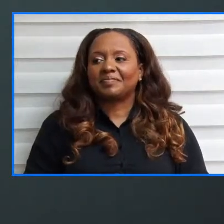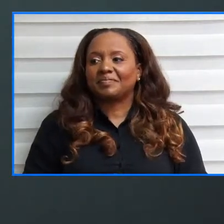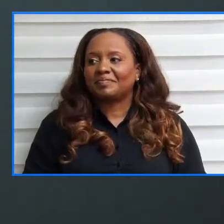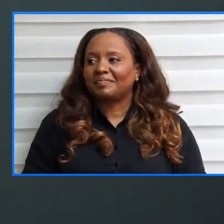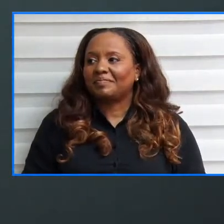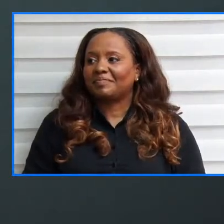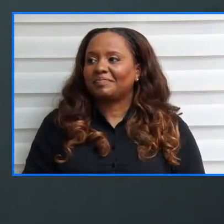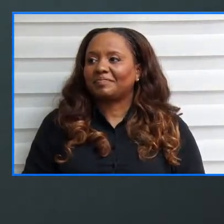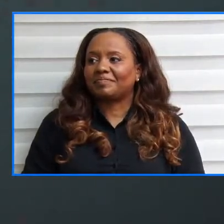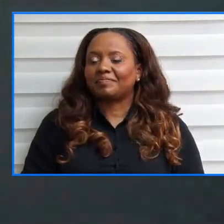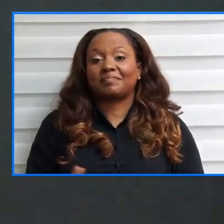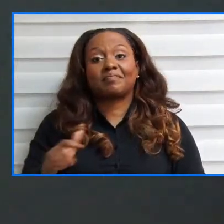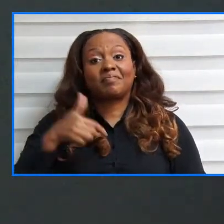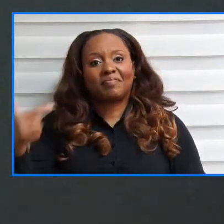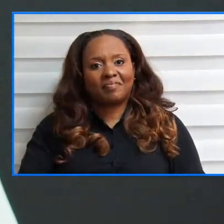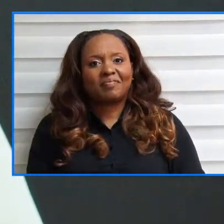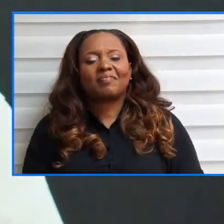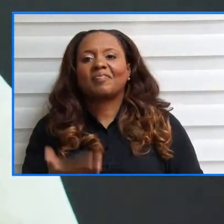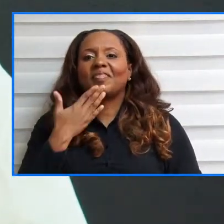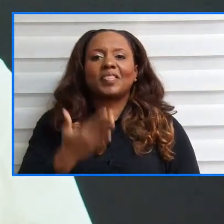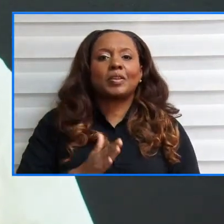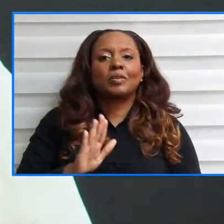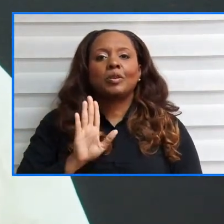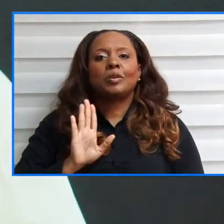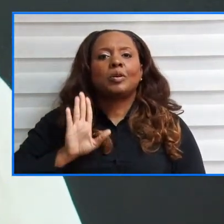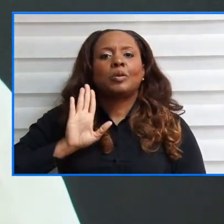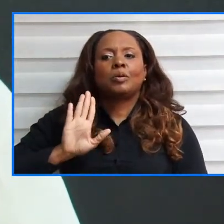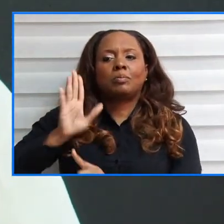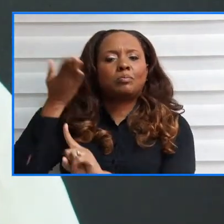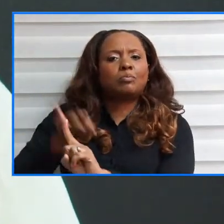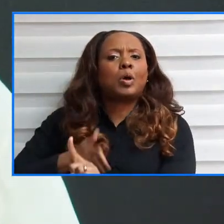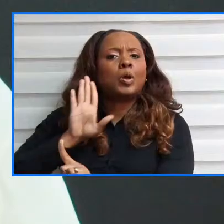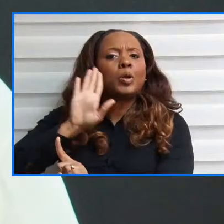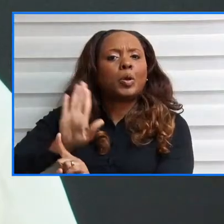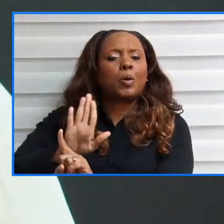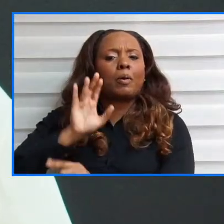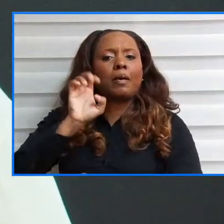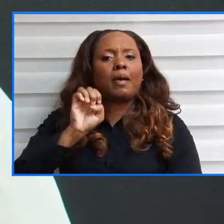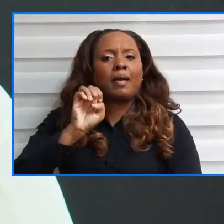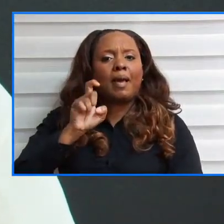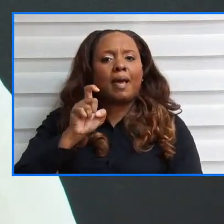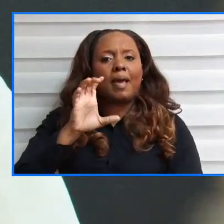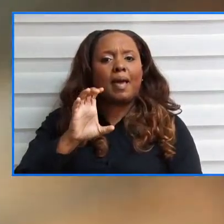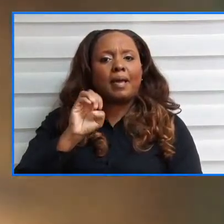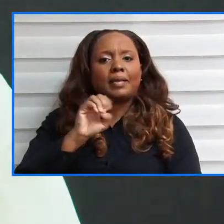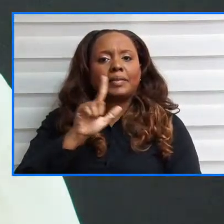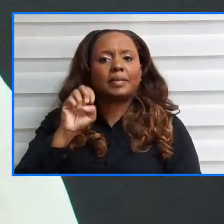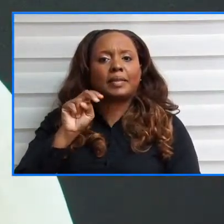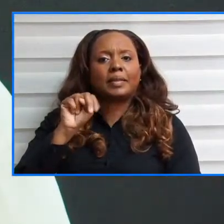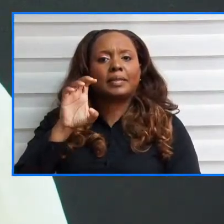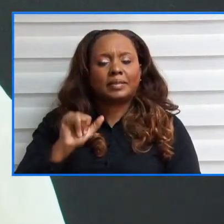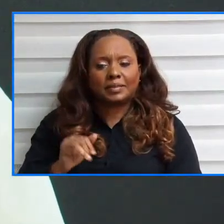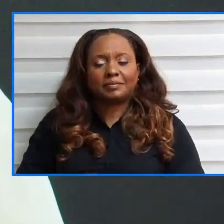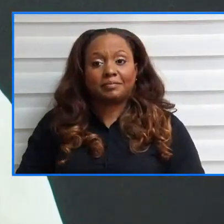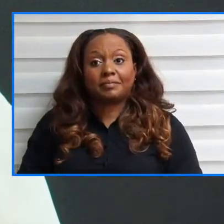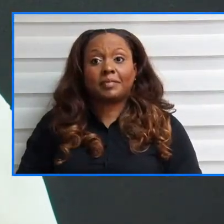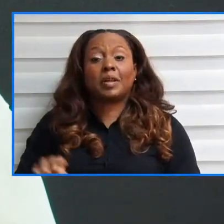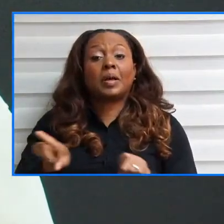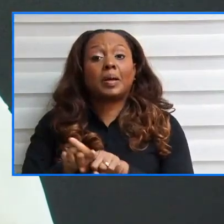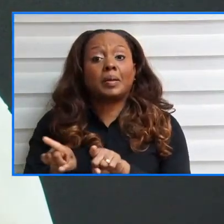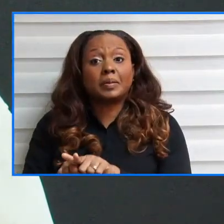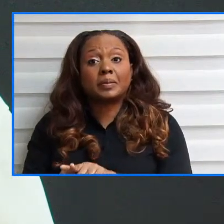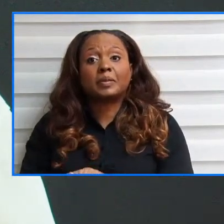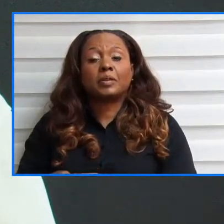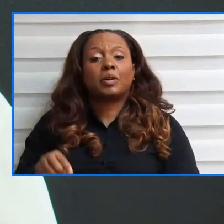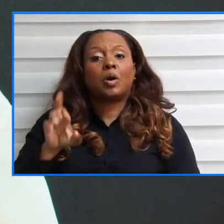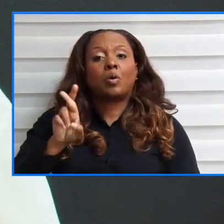Thank you very much, Your Excellency, President Kagame, members of the Rwandan delegation, members